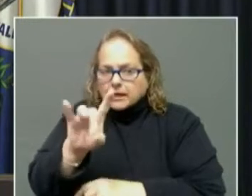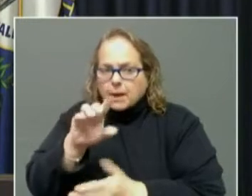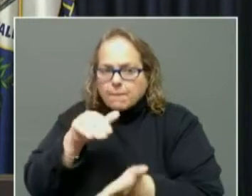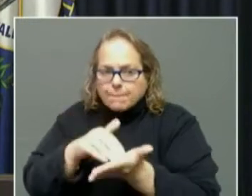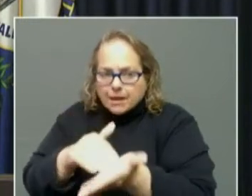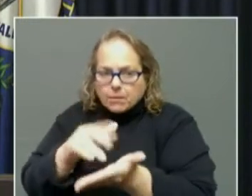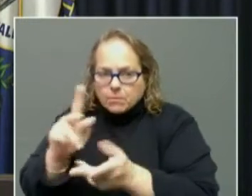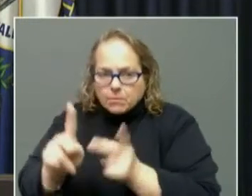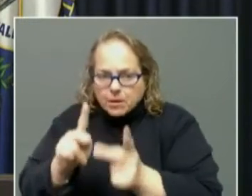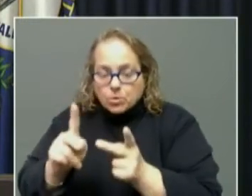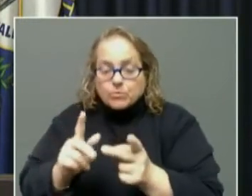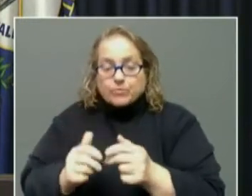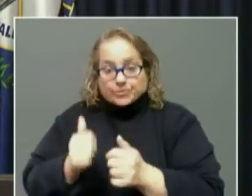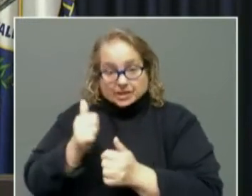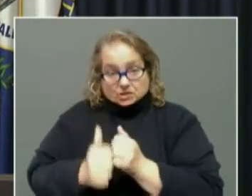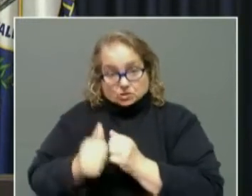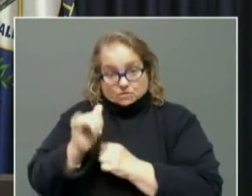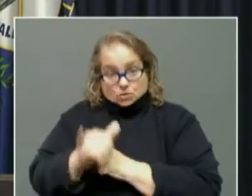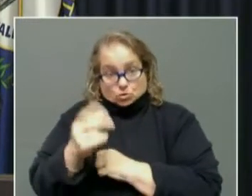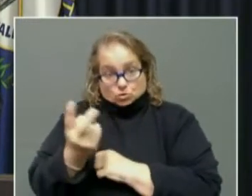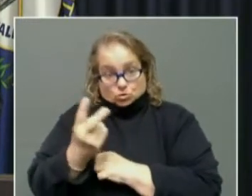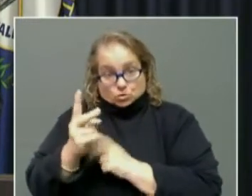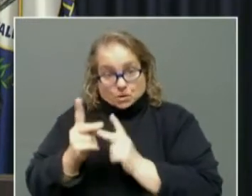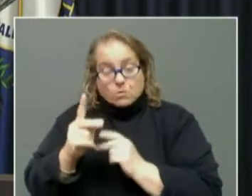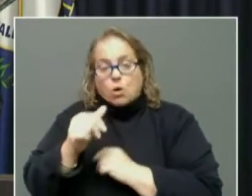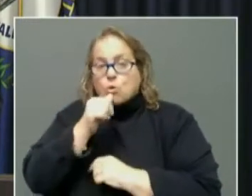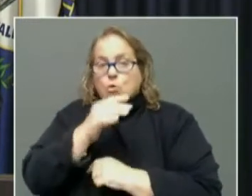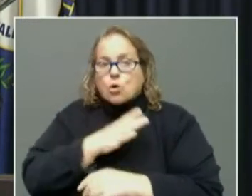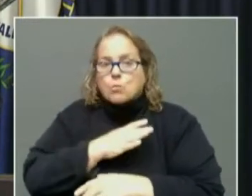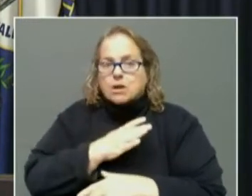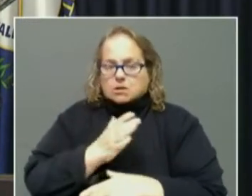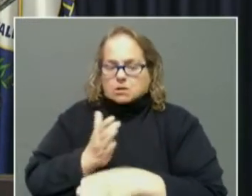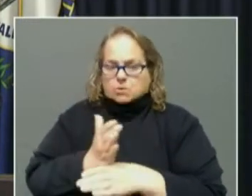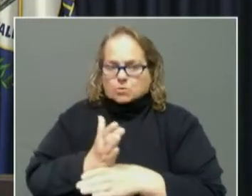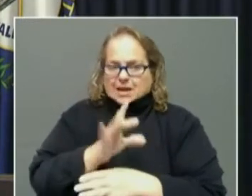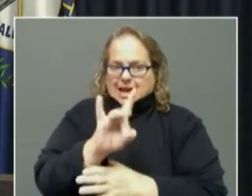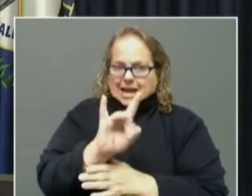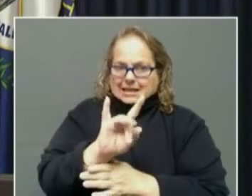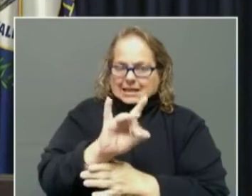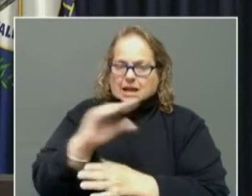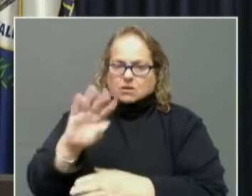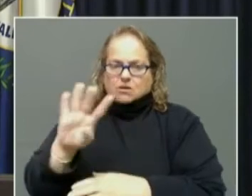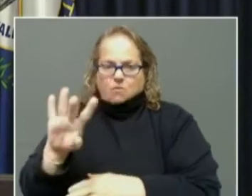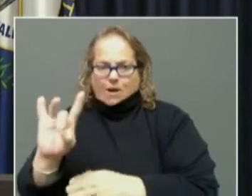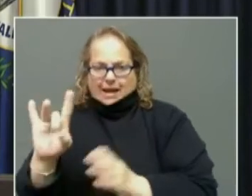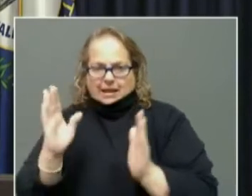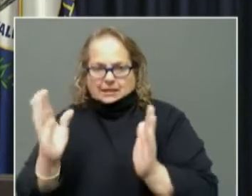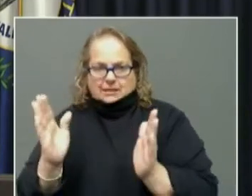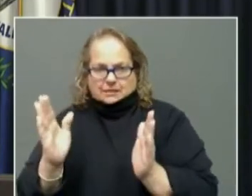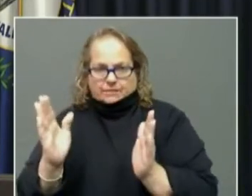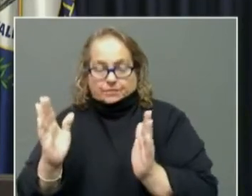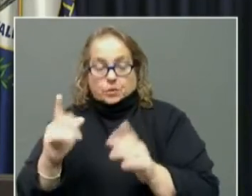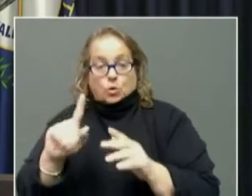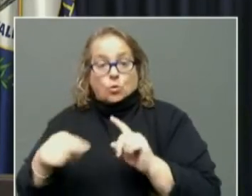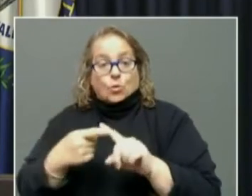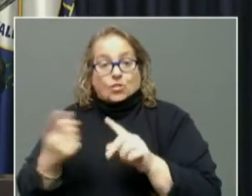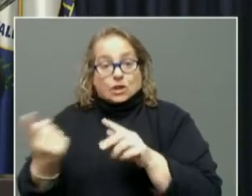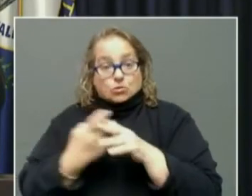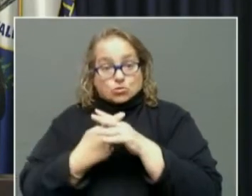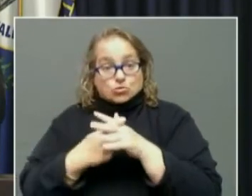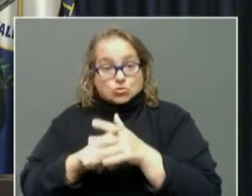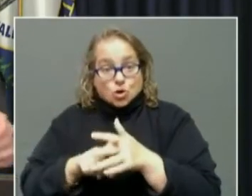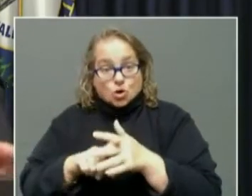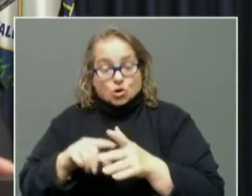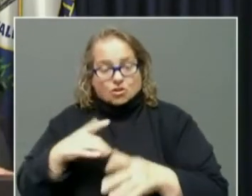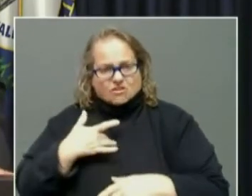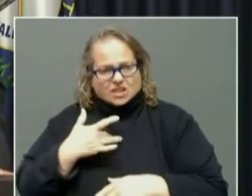those individuals was a woman between 18 and 48 years old. And when they started the onset of symptoms,